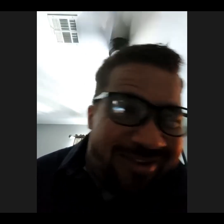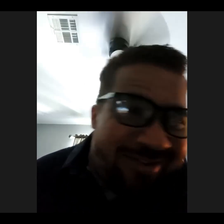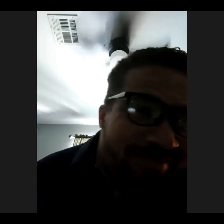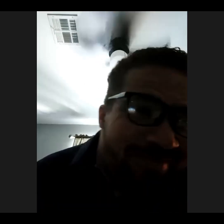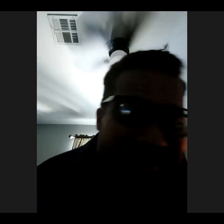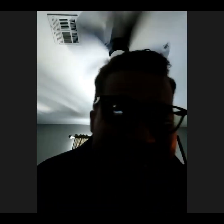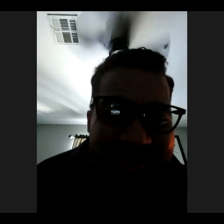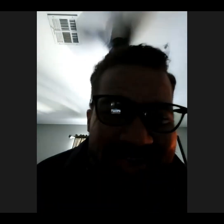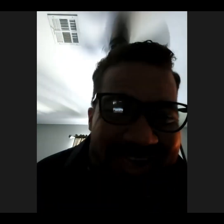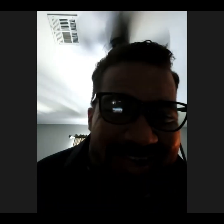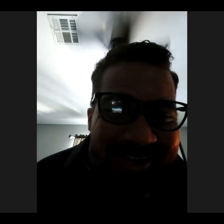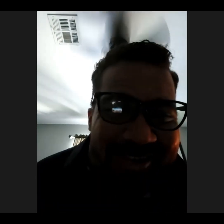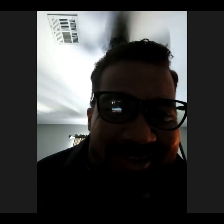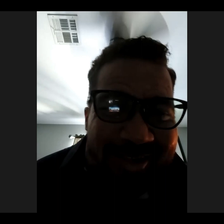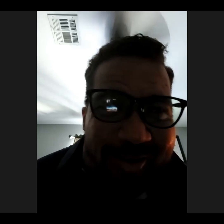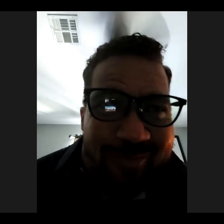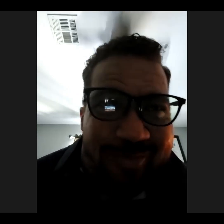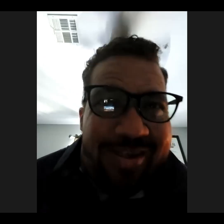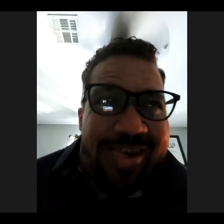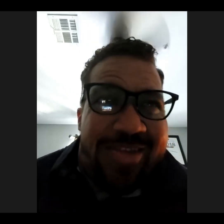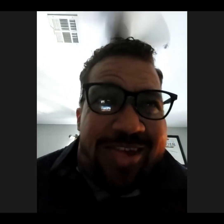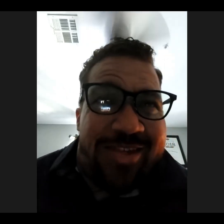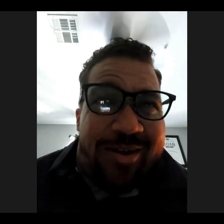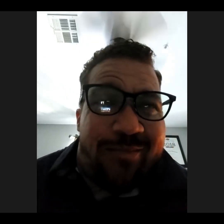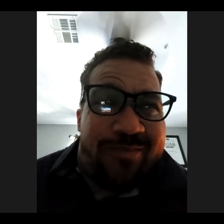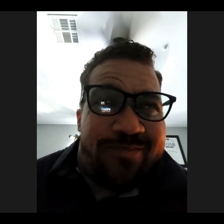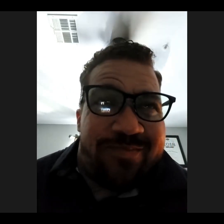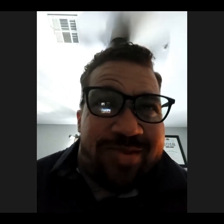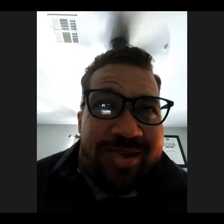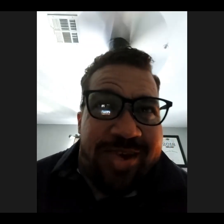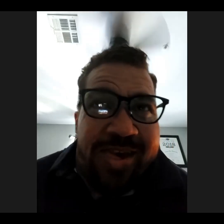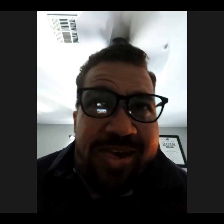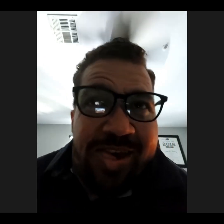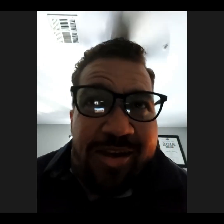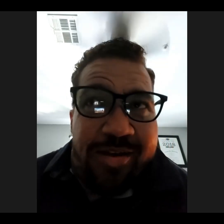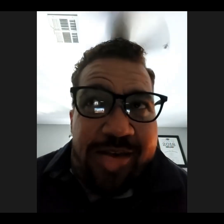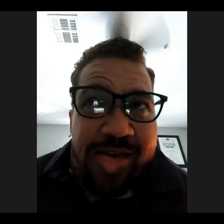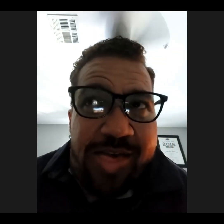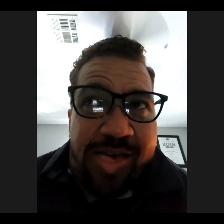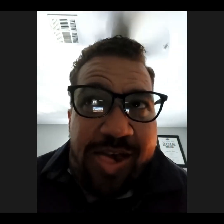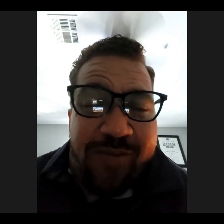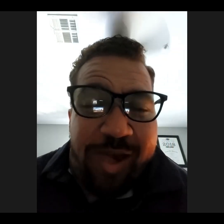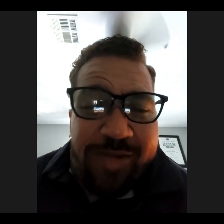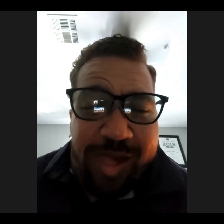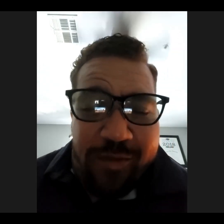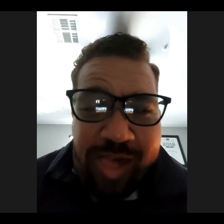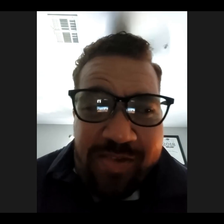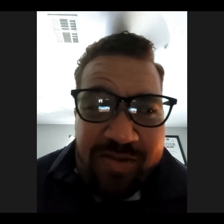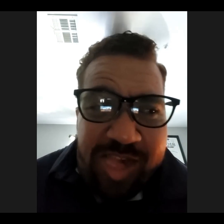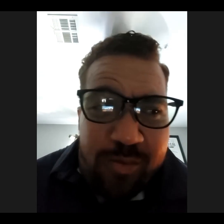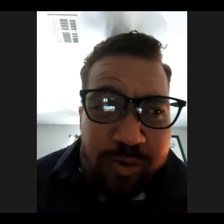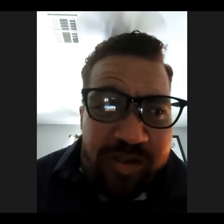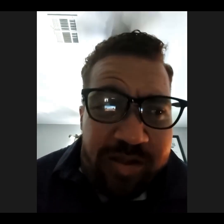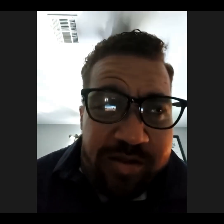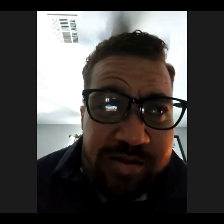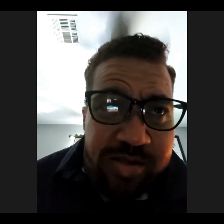and yeah. And then yeah, I found out that